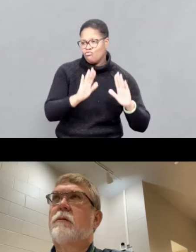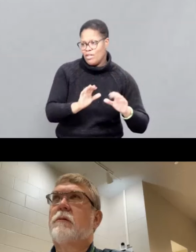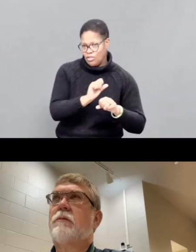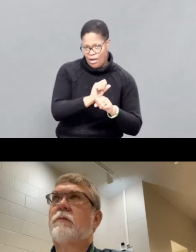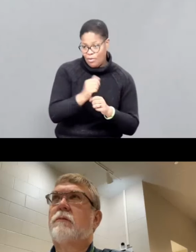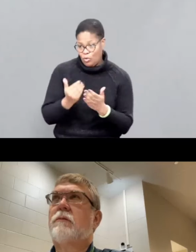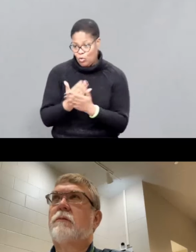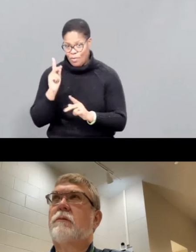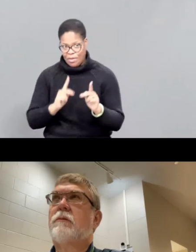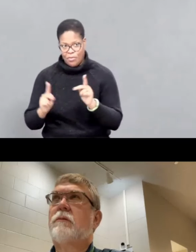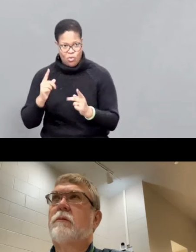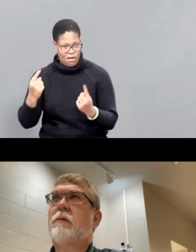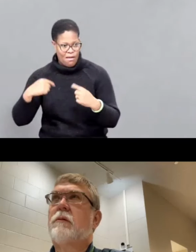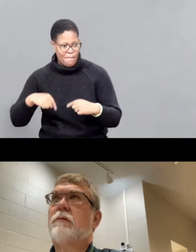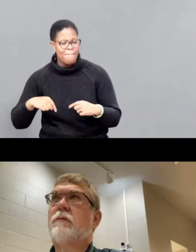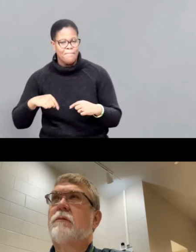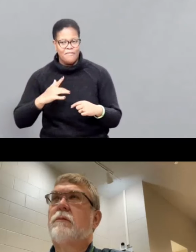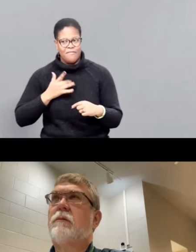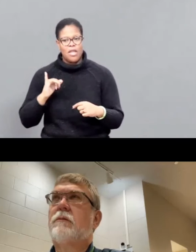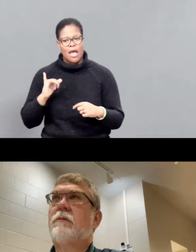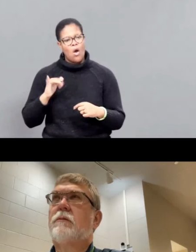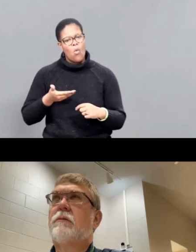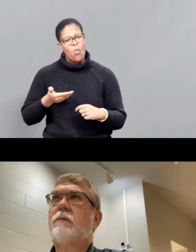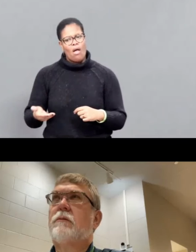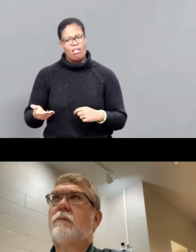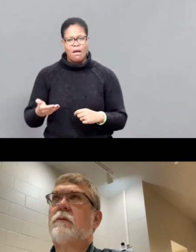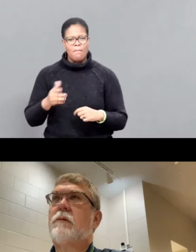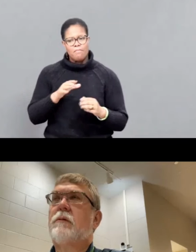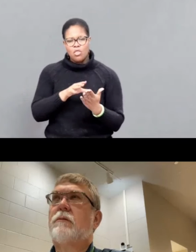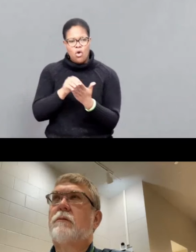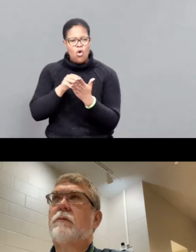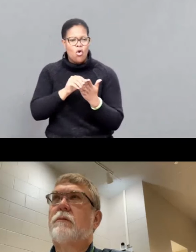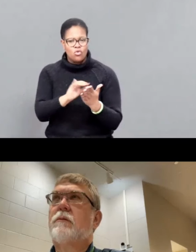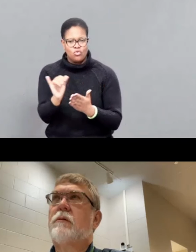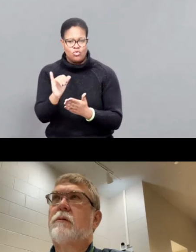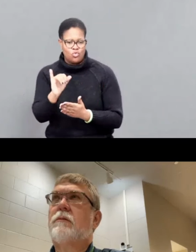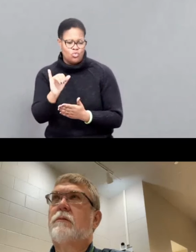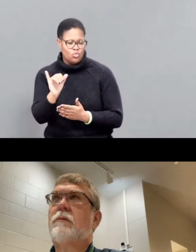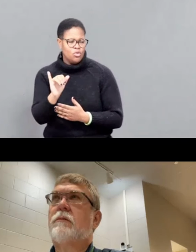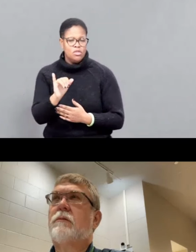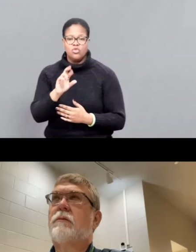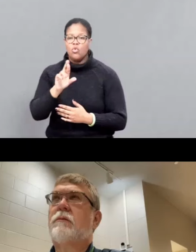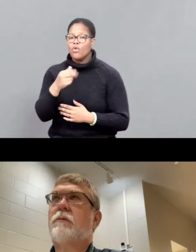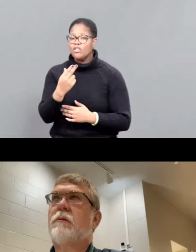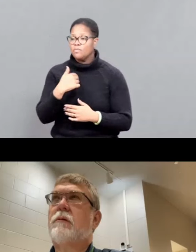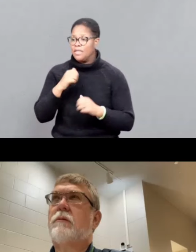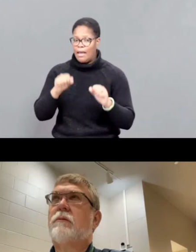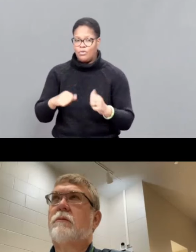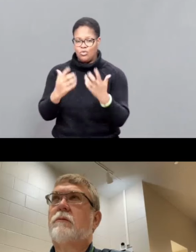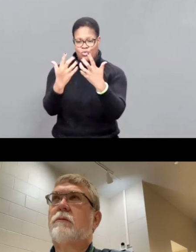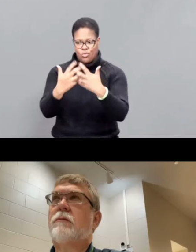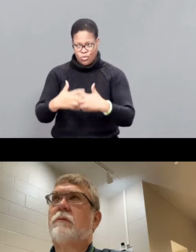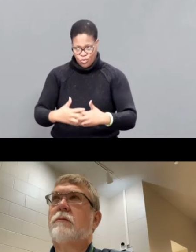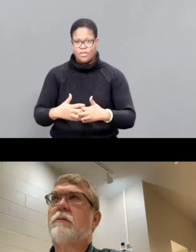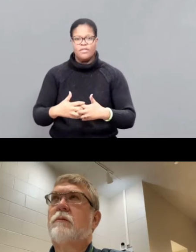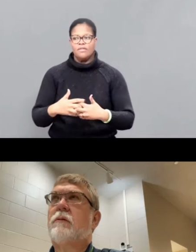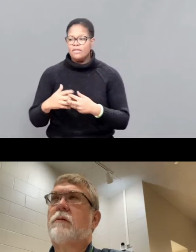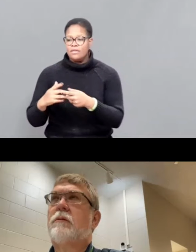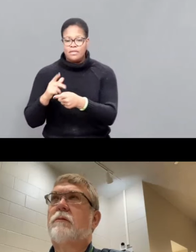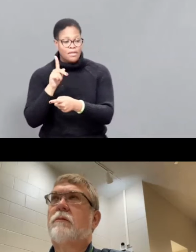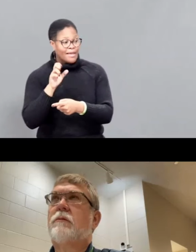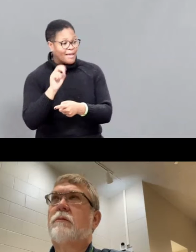then the new people coming in feel like they're welcomed and they're learning as well. So he's been able to bring it all together. And how